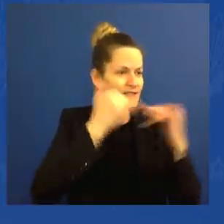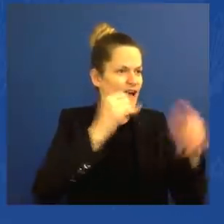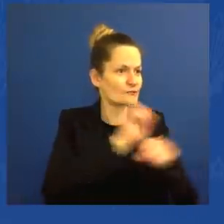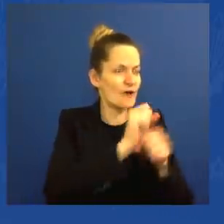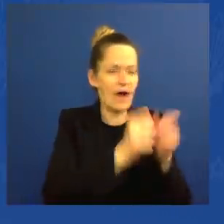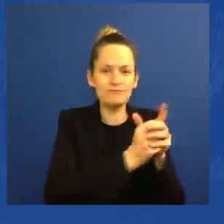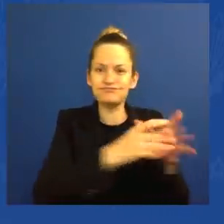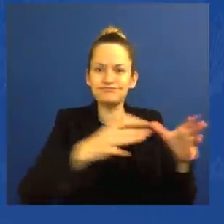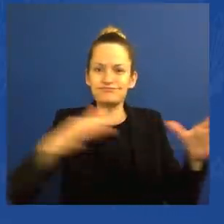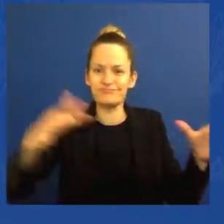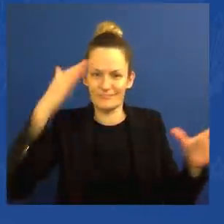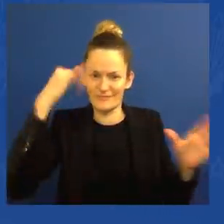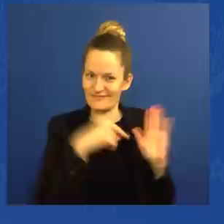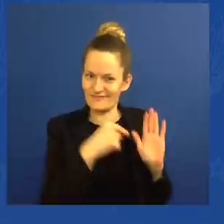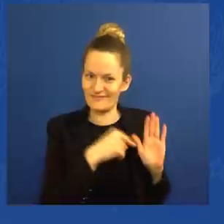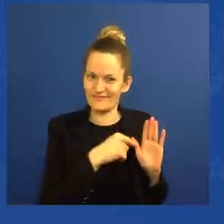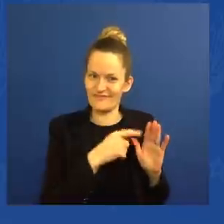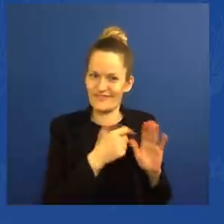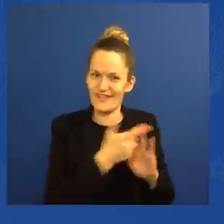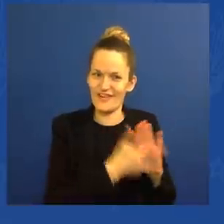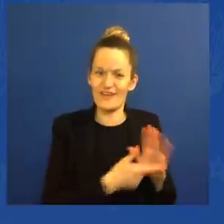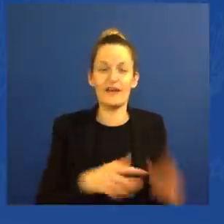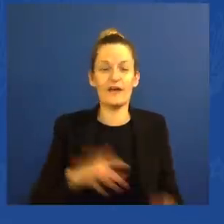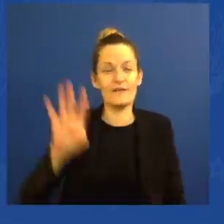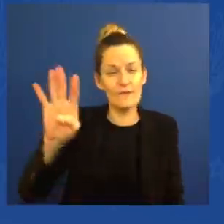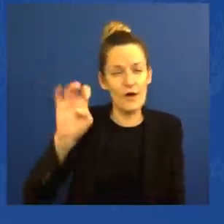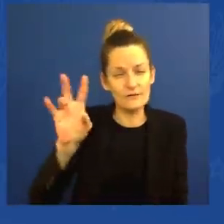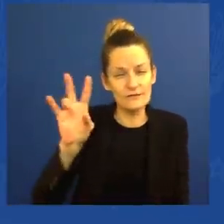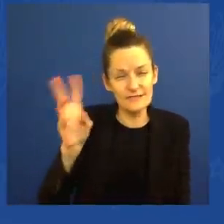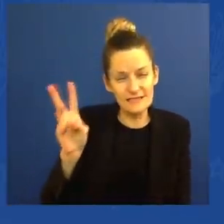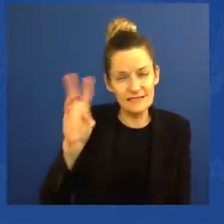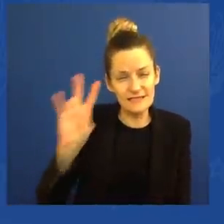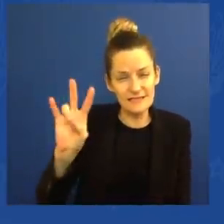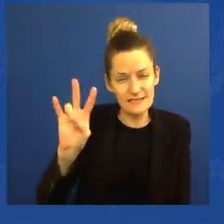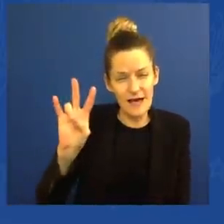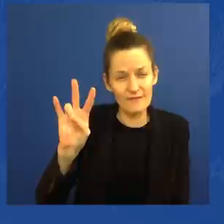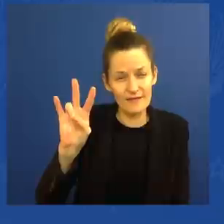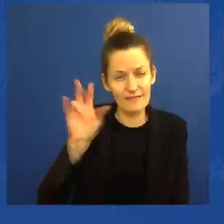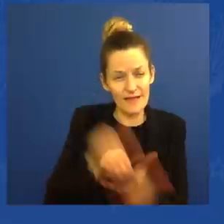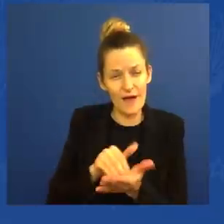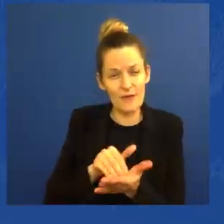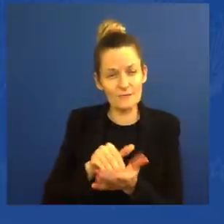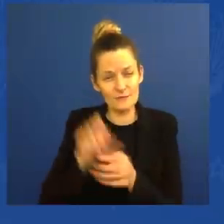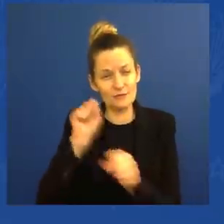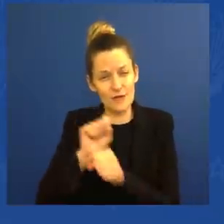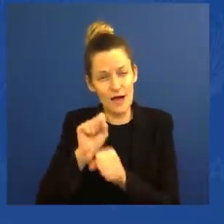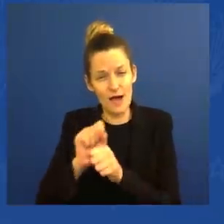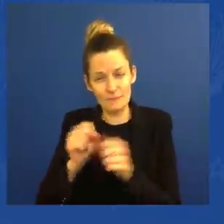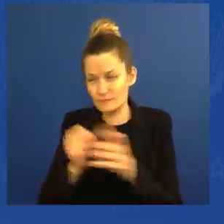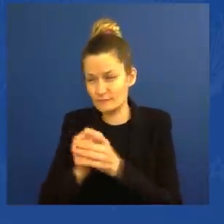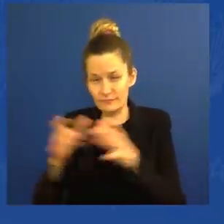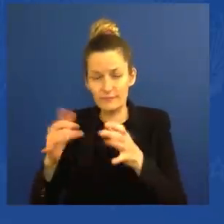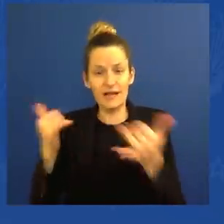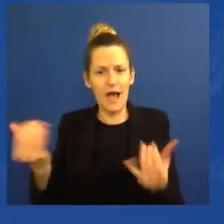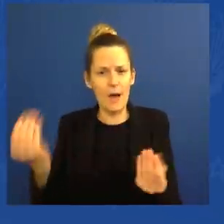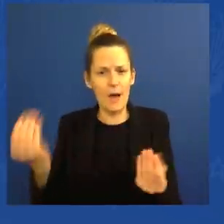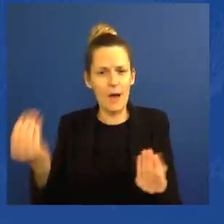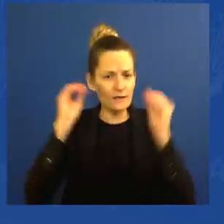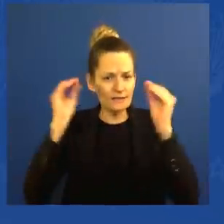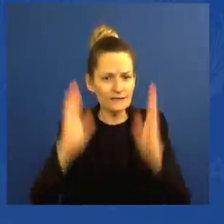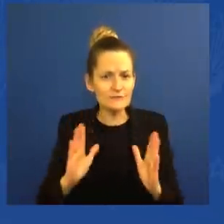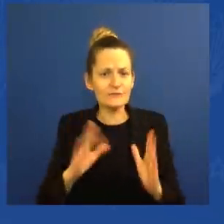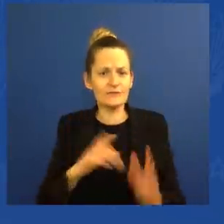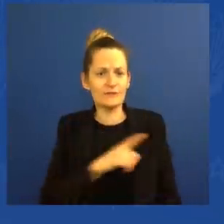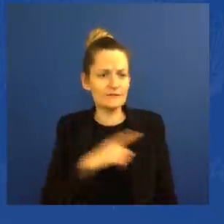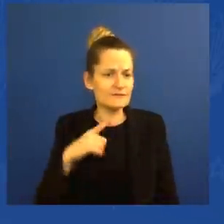467,000 jobs. Educators, firefighters, police officers back on the job. Before this